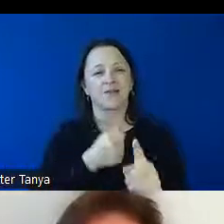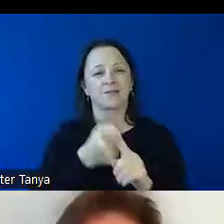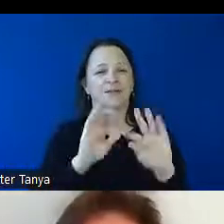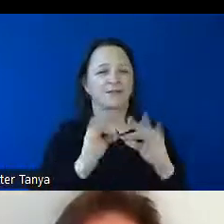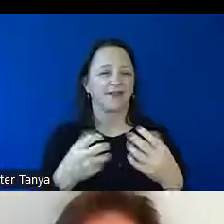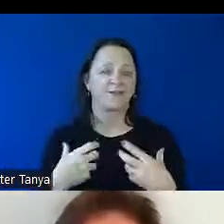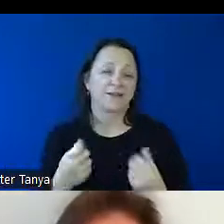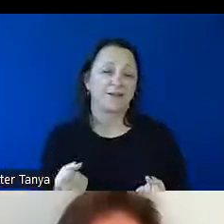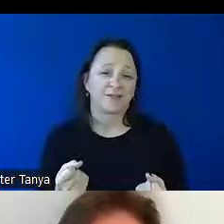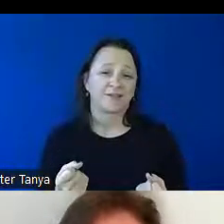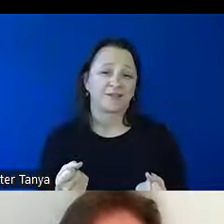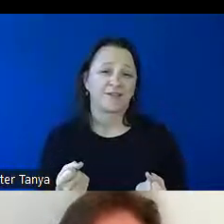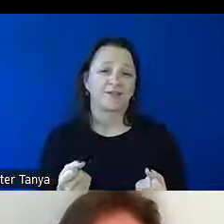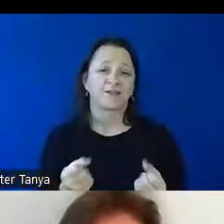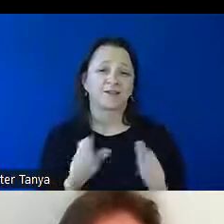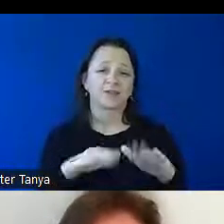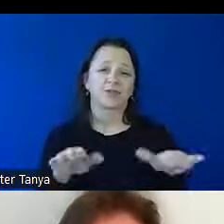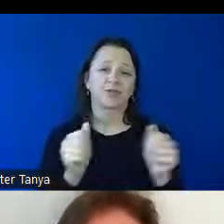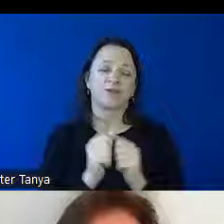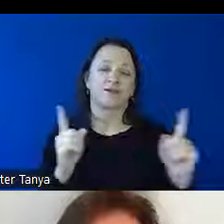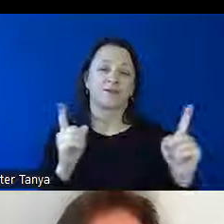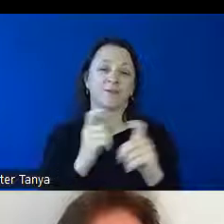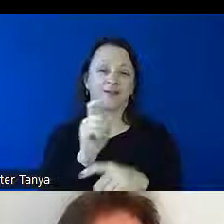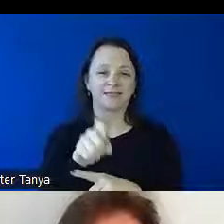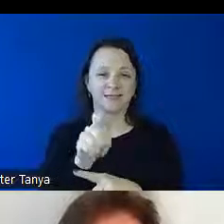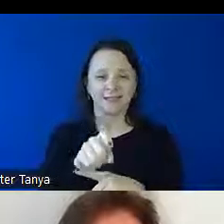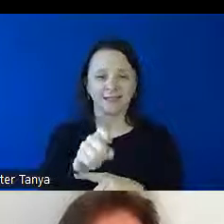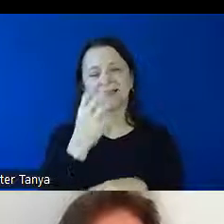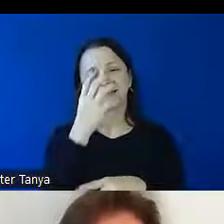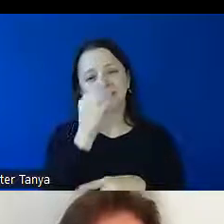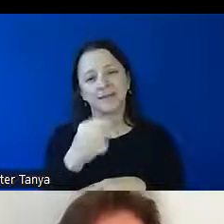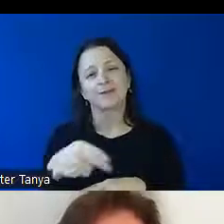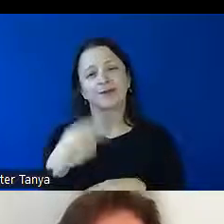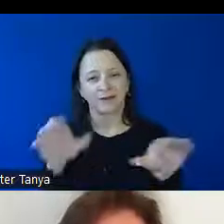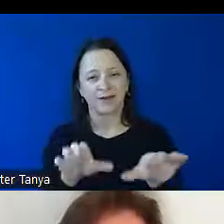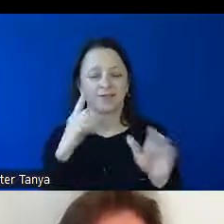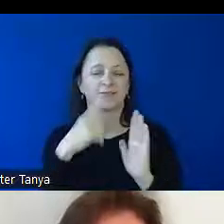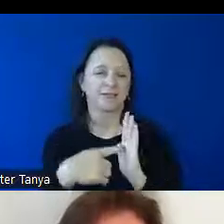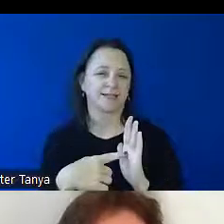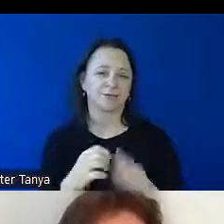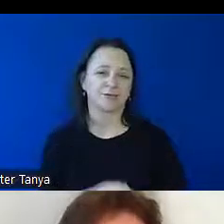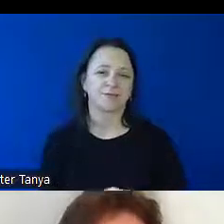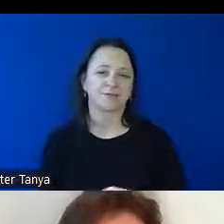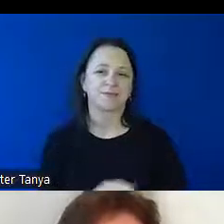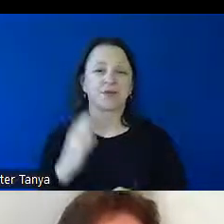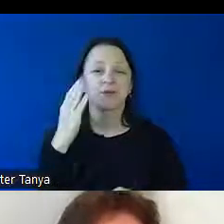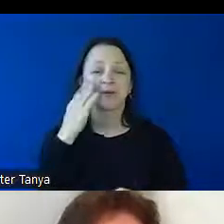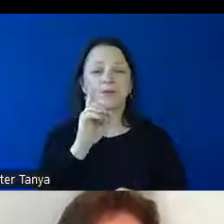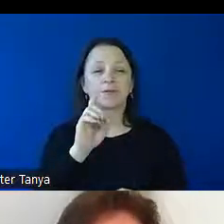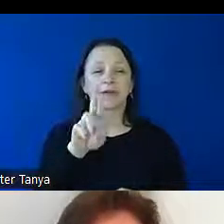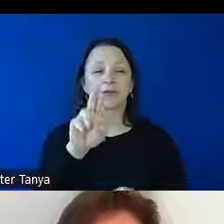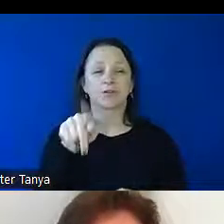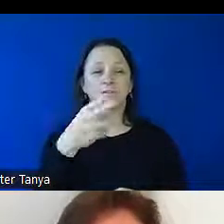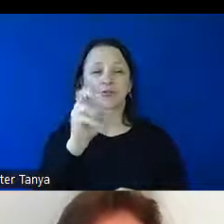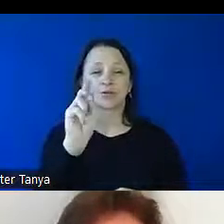health of children who have complex needs, including sleep and hyperactivity. We know from Dr. Pshorsky and